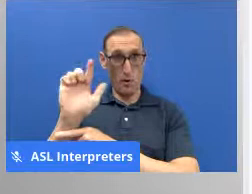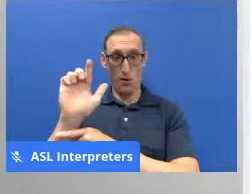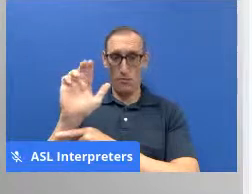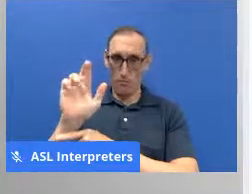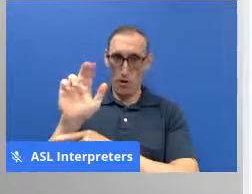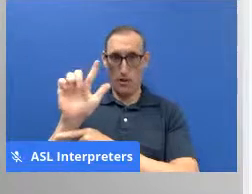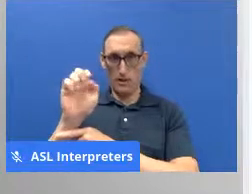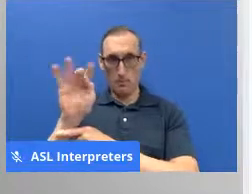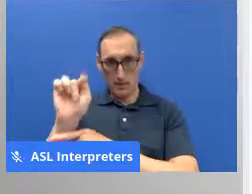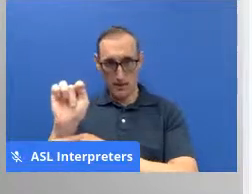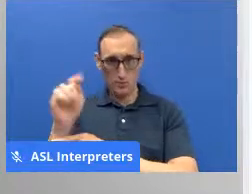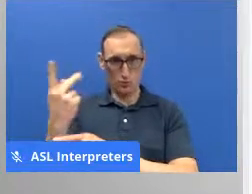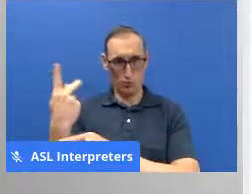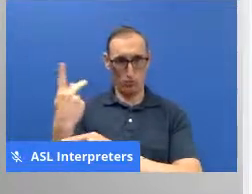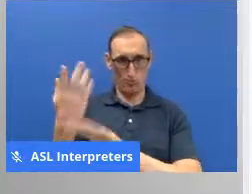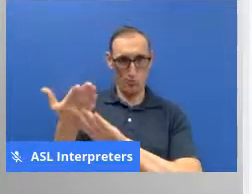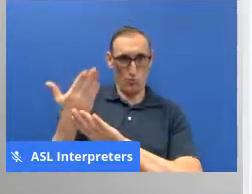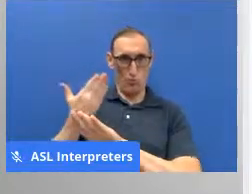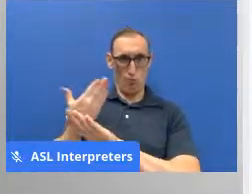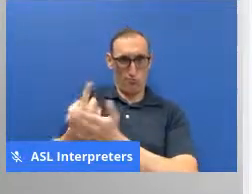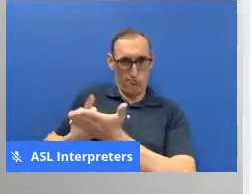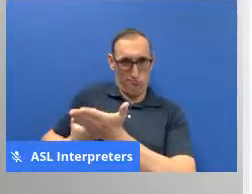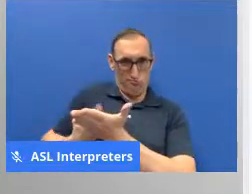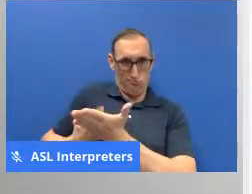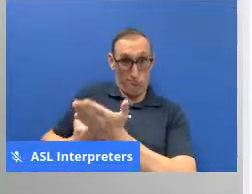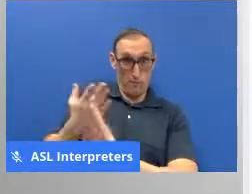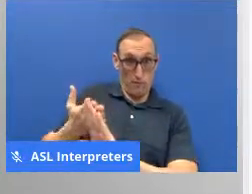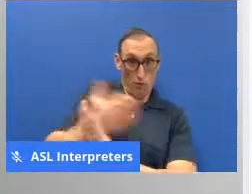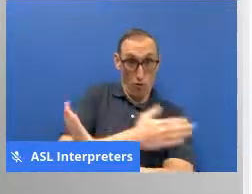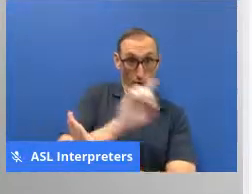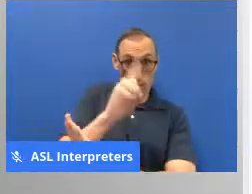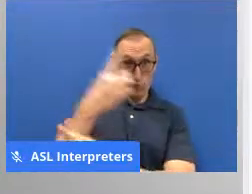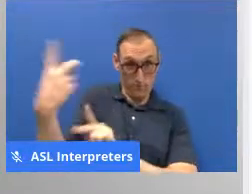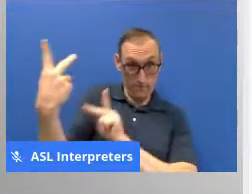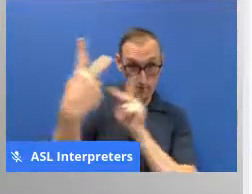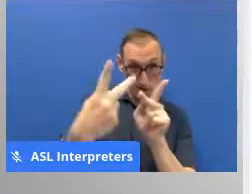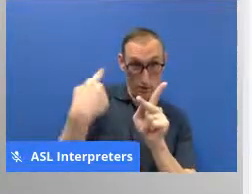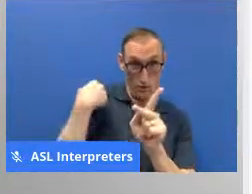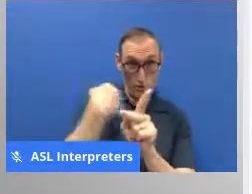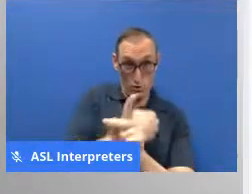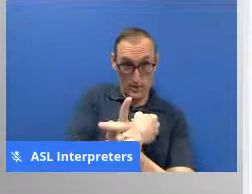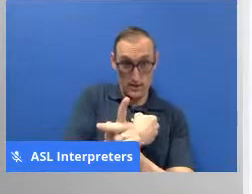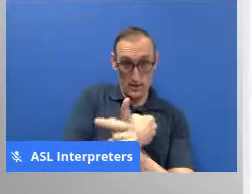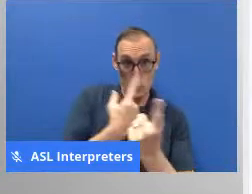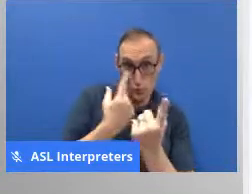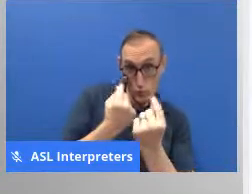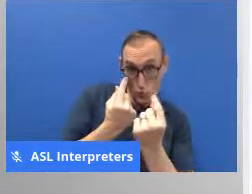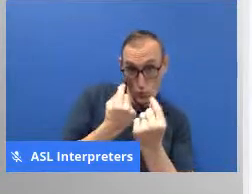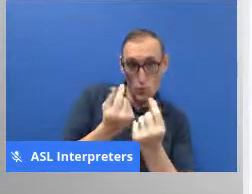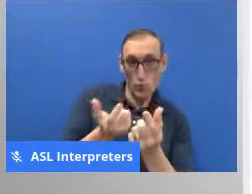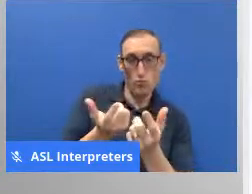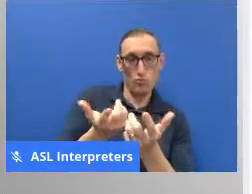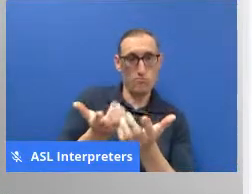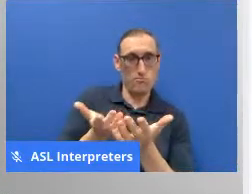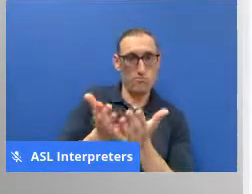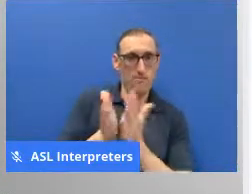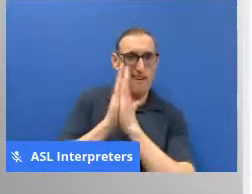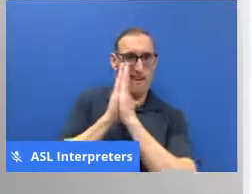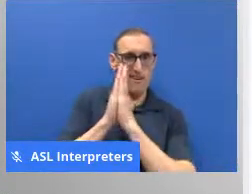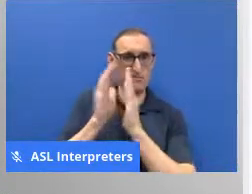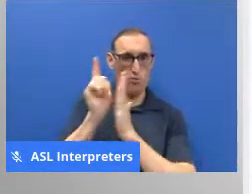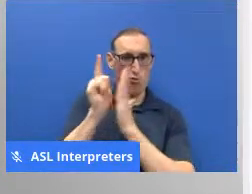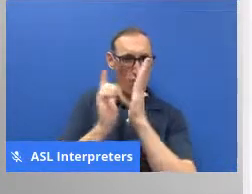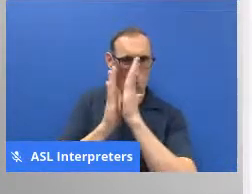know that when we prepared for the first visit, we had the attorneys to meet with each individual board member,